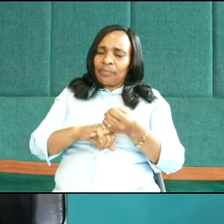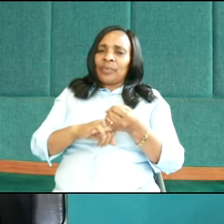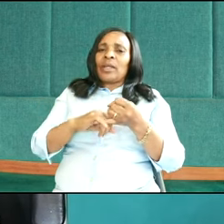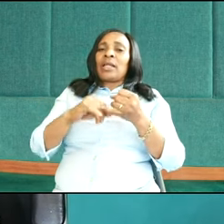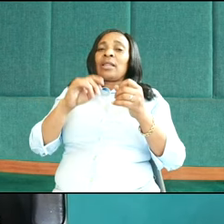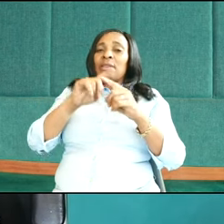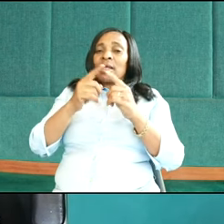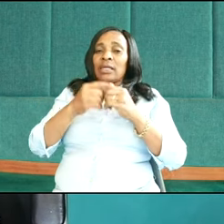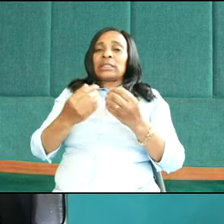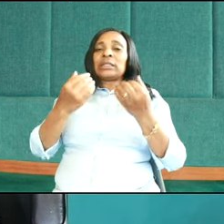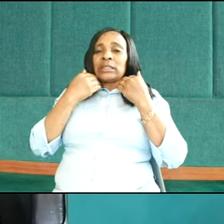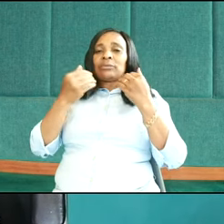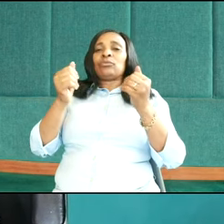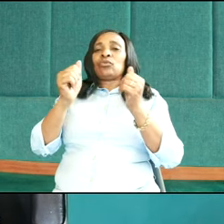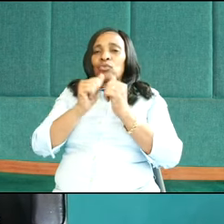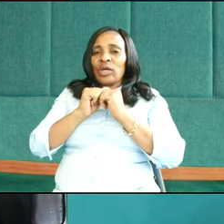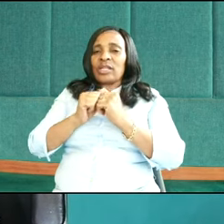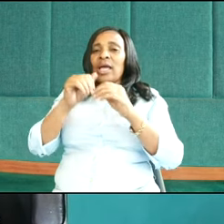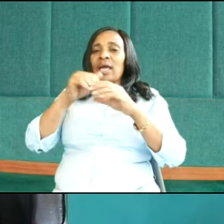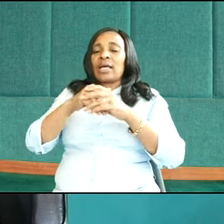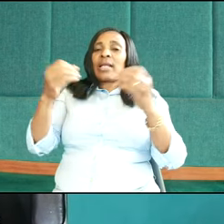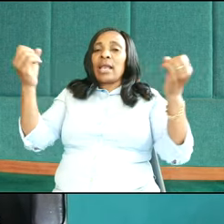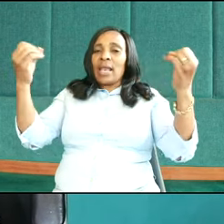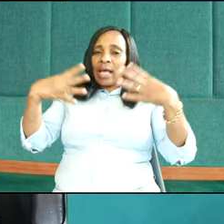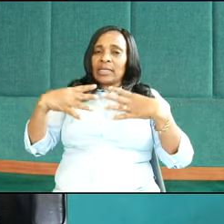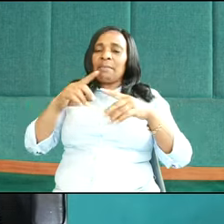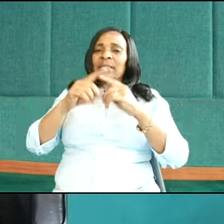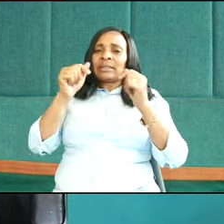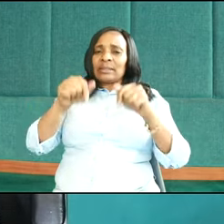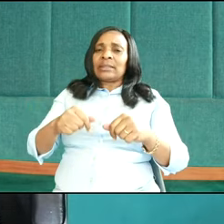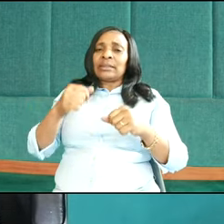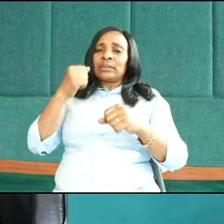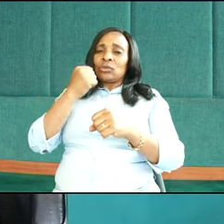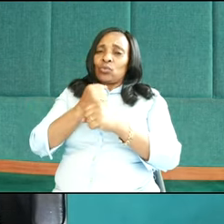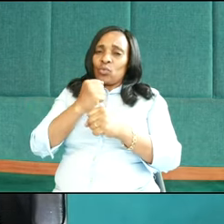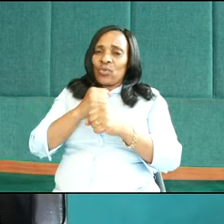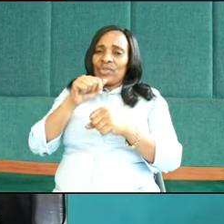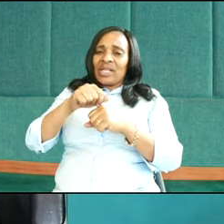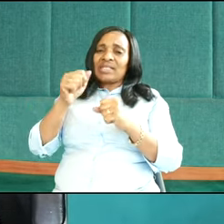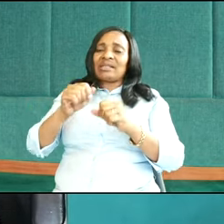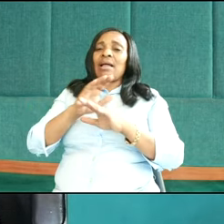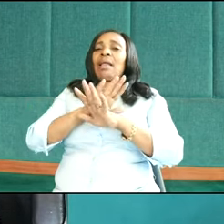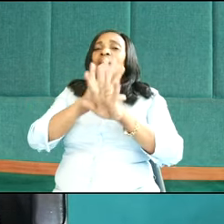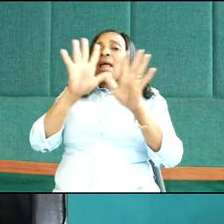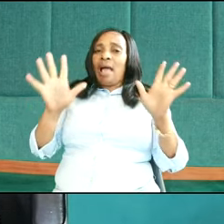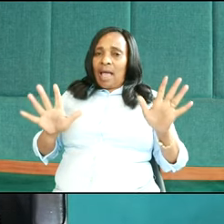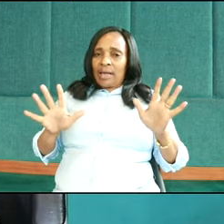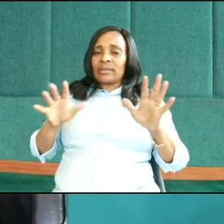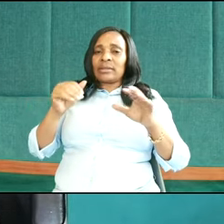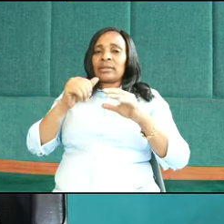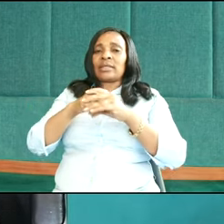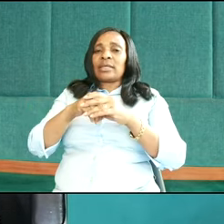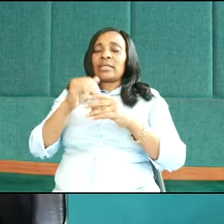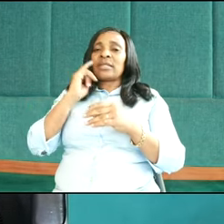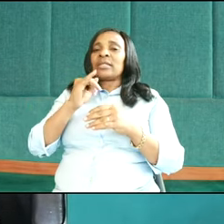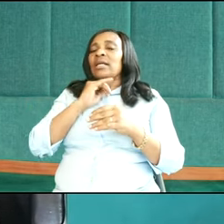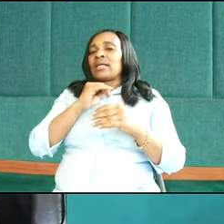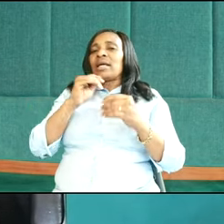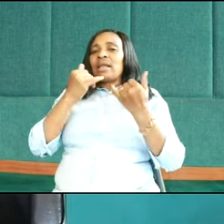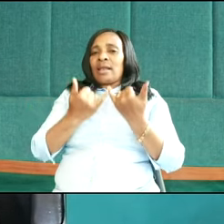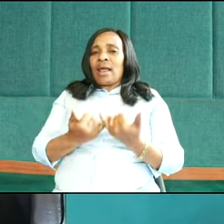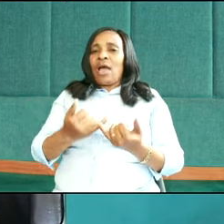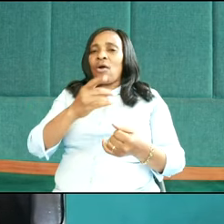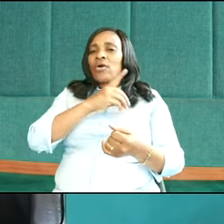daylight. You did it in secret, but I will do this thing in broad daylight before all Israel." Now 13, and this is the reaction of